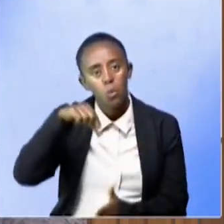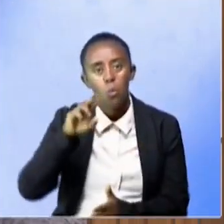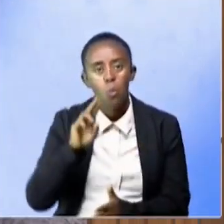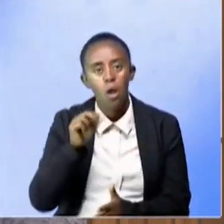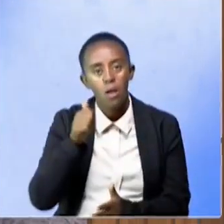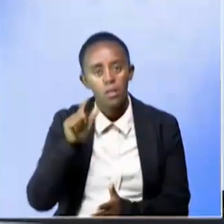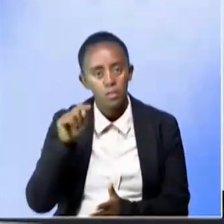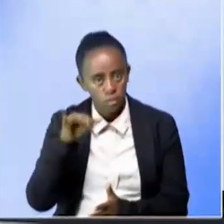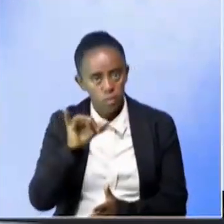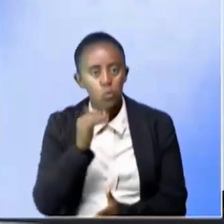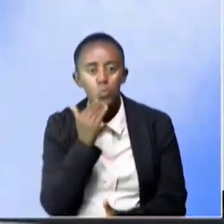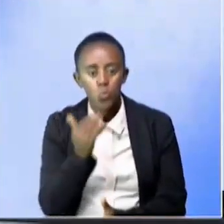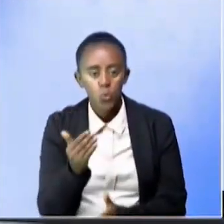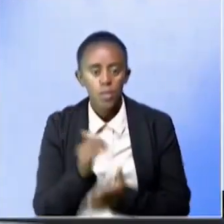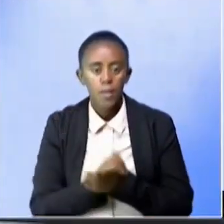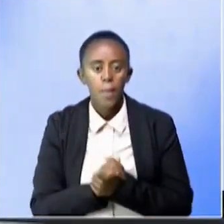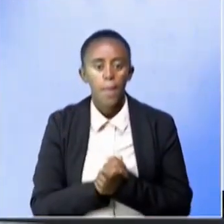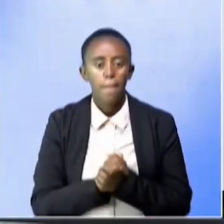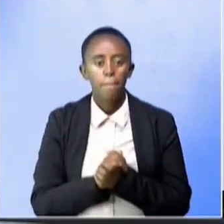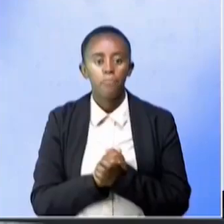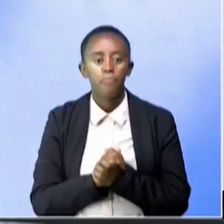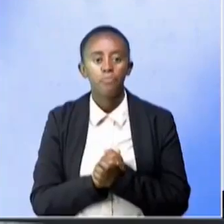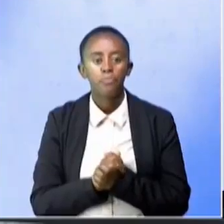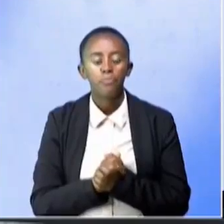Good. Quality.